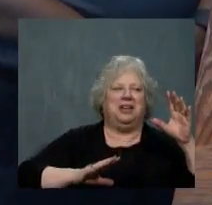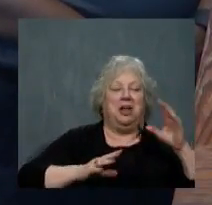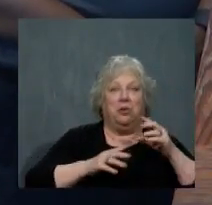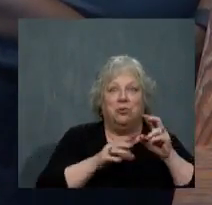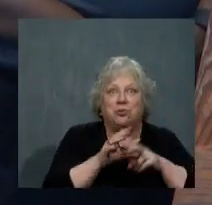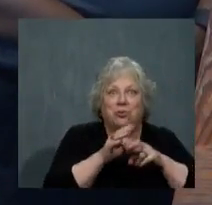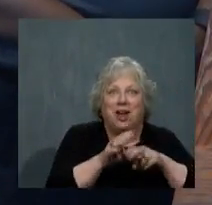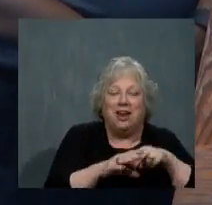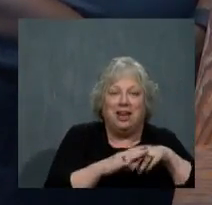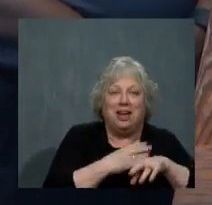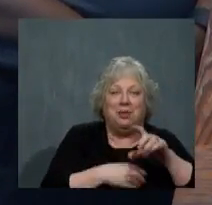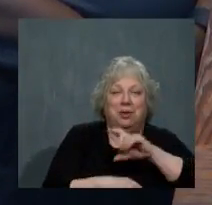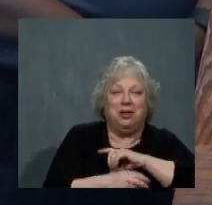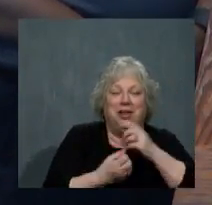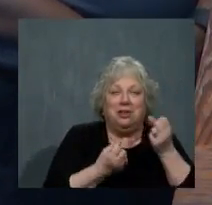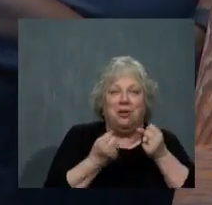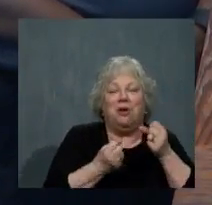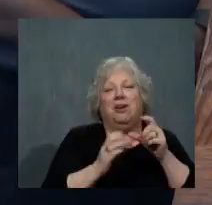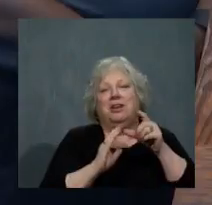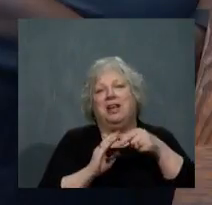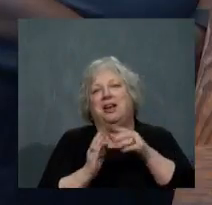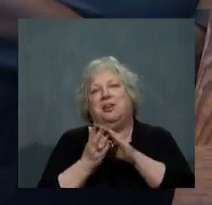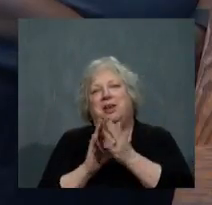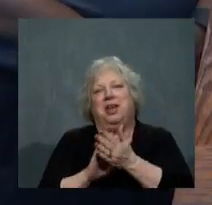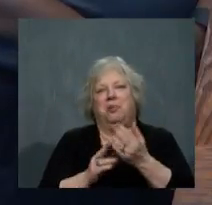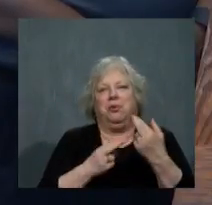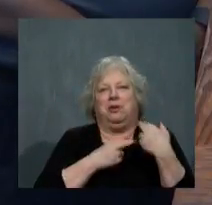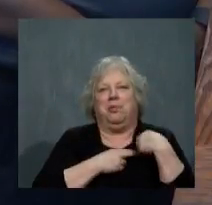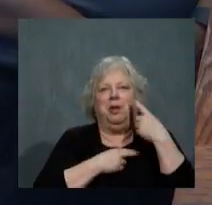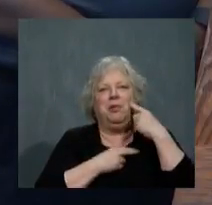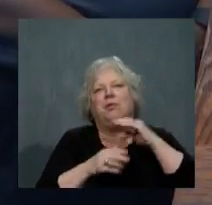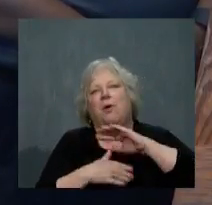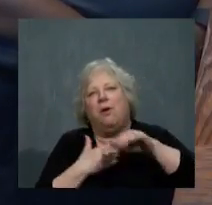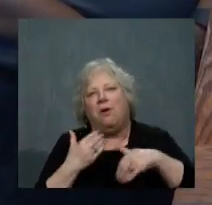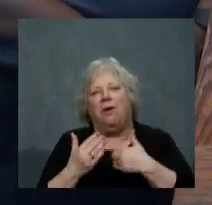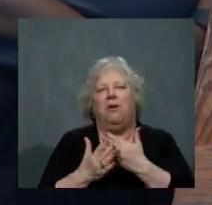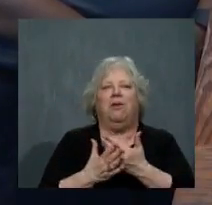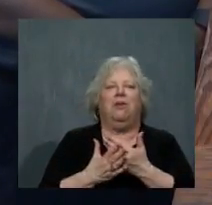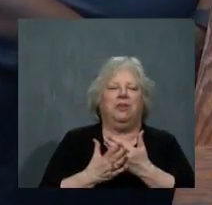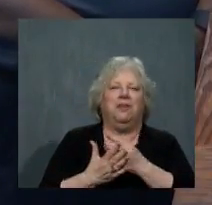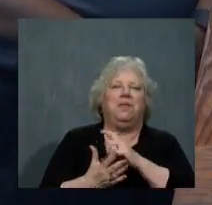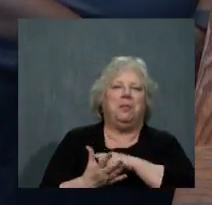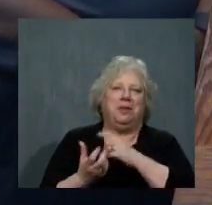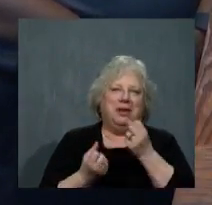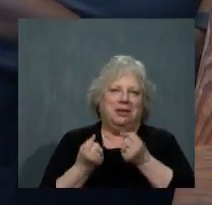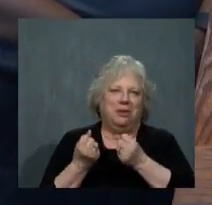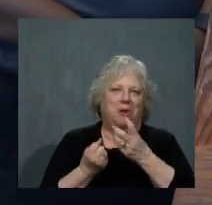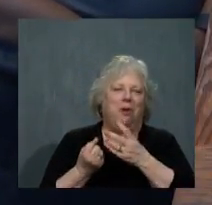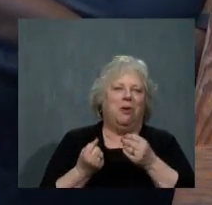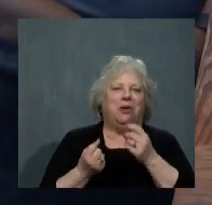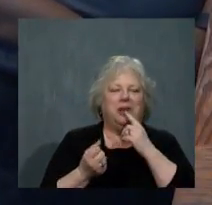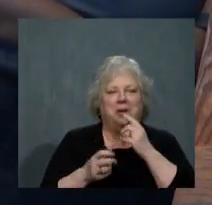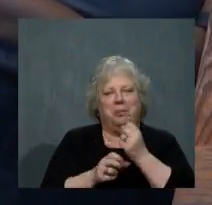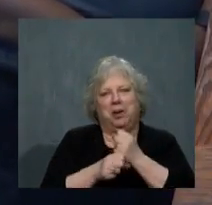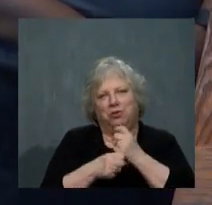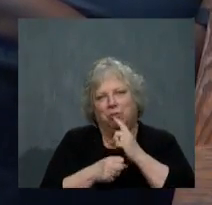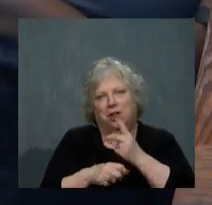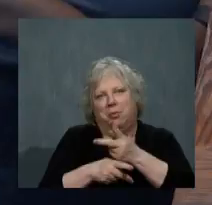police car, he ultimately was responsible for all of our police cars and making sure they were maintained and where they were assigned and